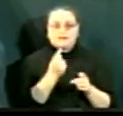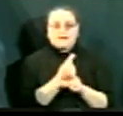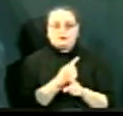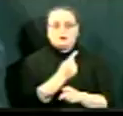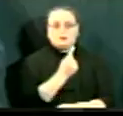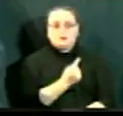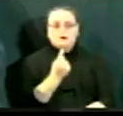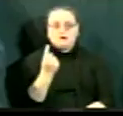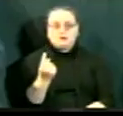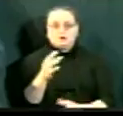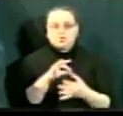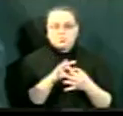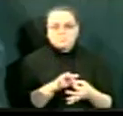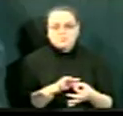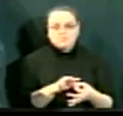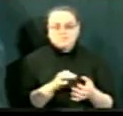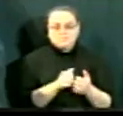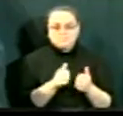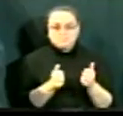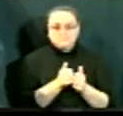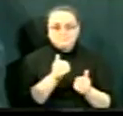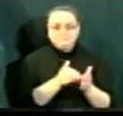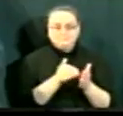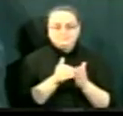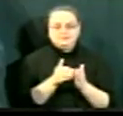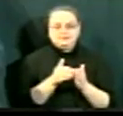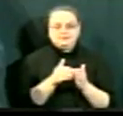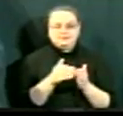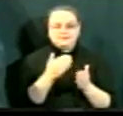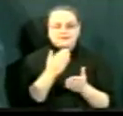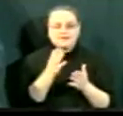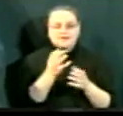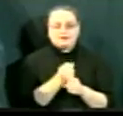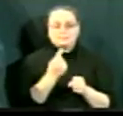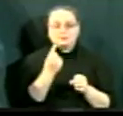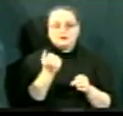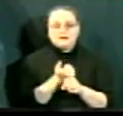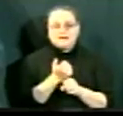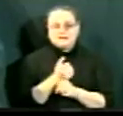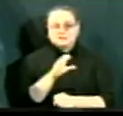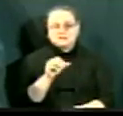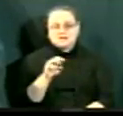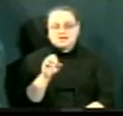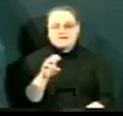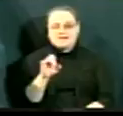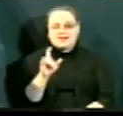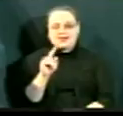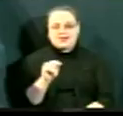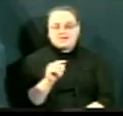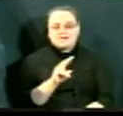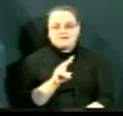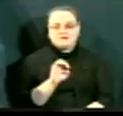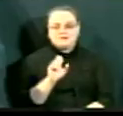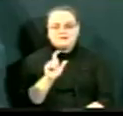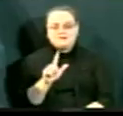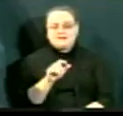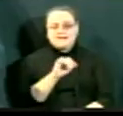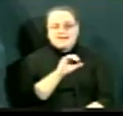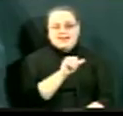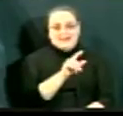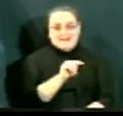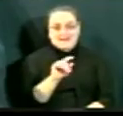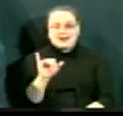one-to-one correspondence with the most frequent sound for each consonant and write vowel-consonant words such as at and it,